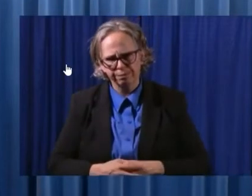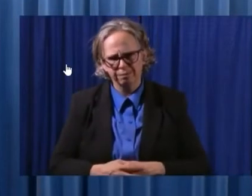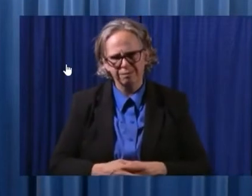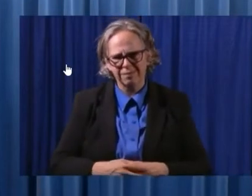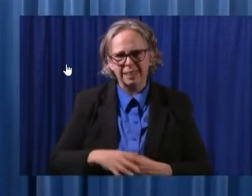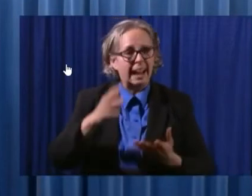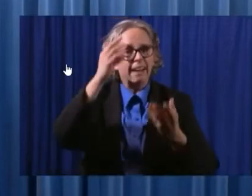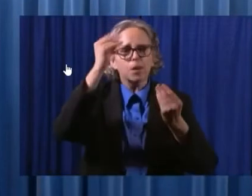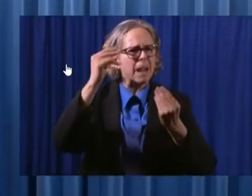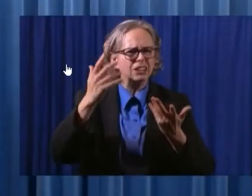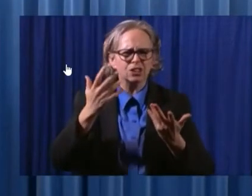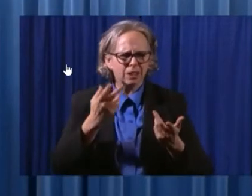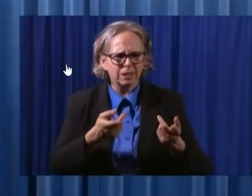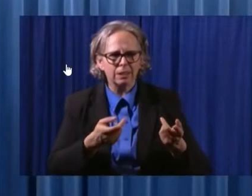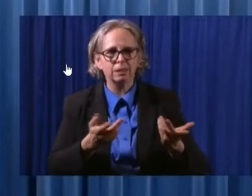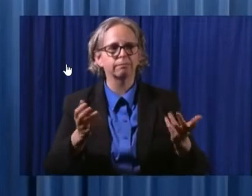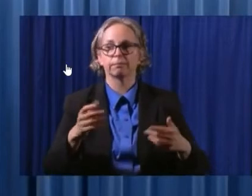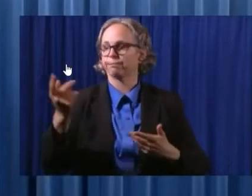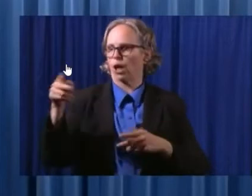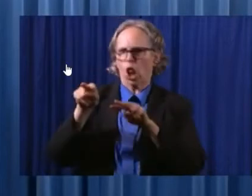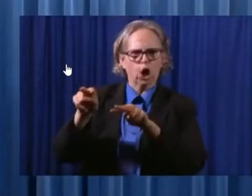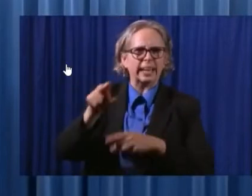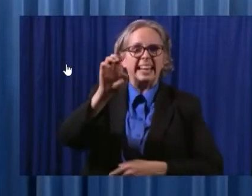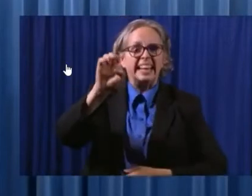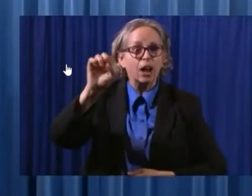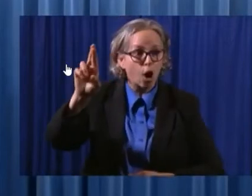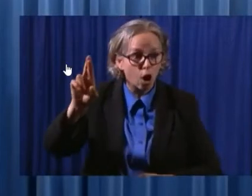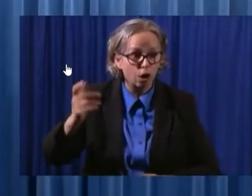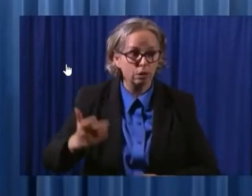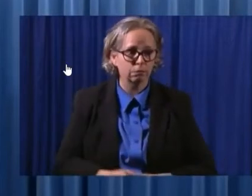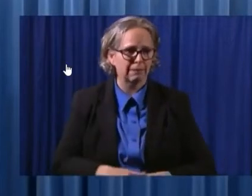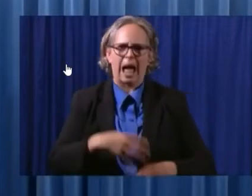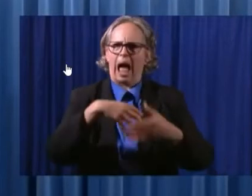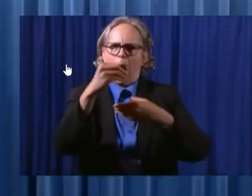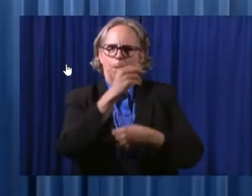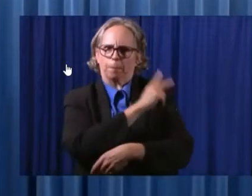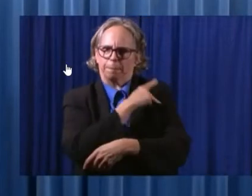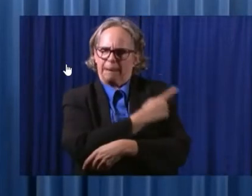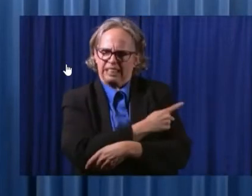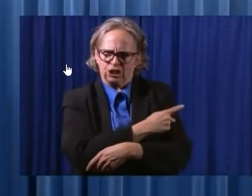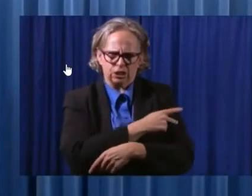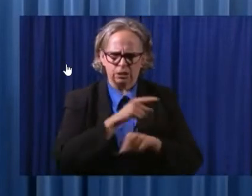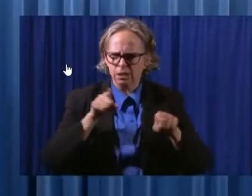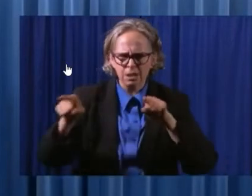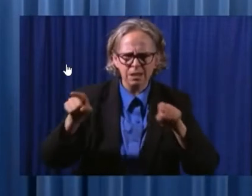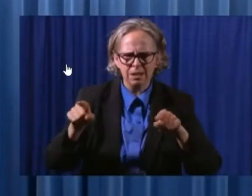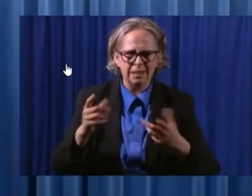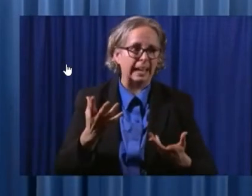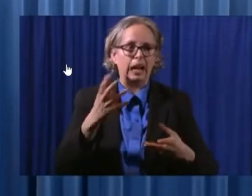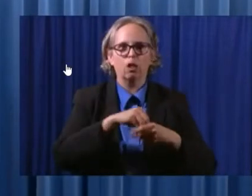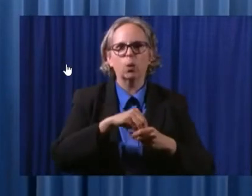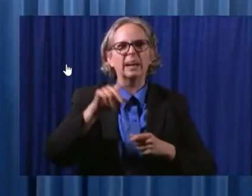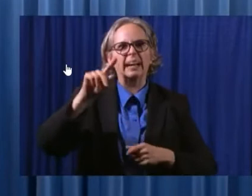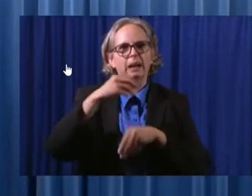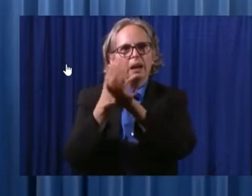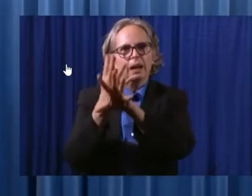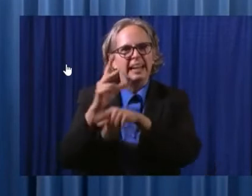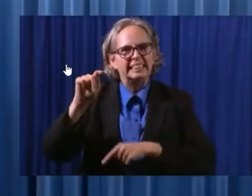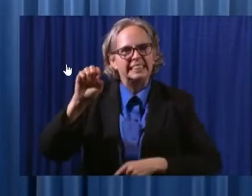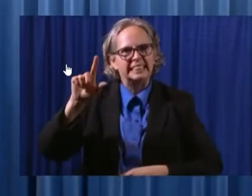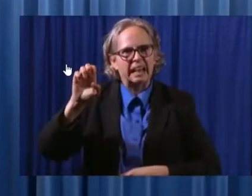and outpatient settings, including telehealth appointments. So again, these are early warning, what I would call early warning